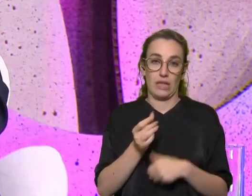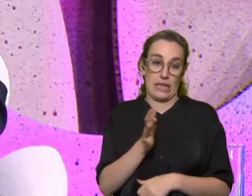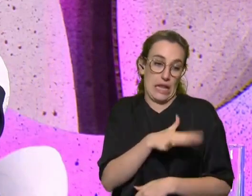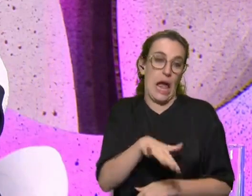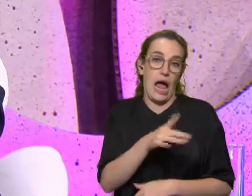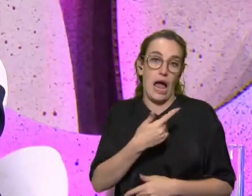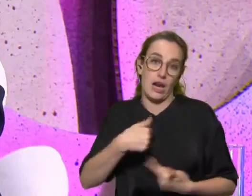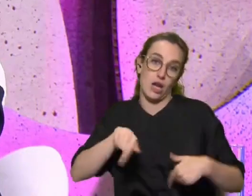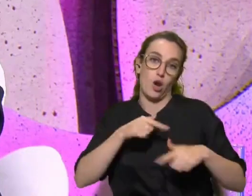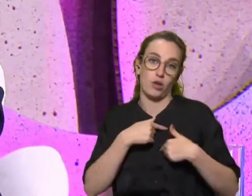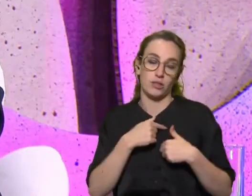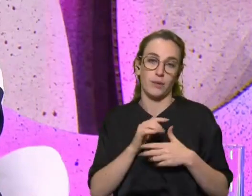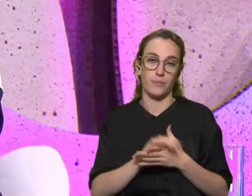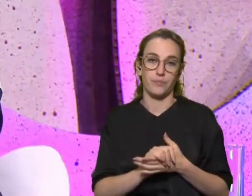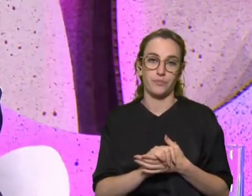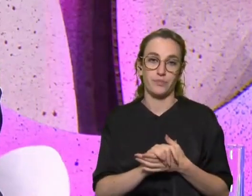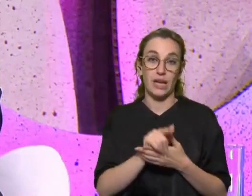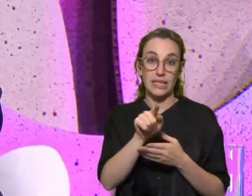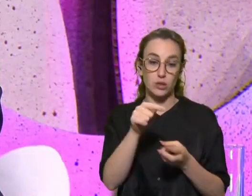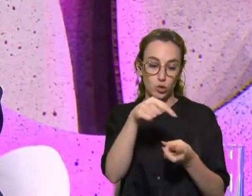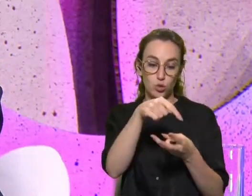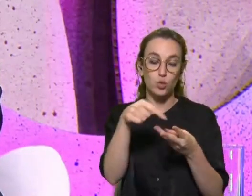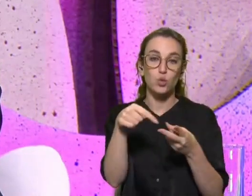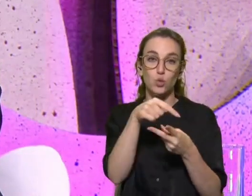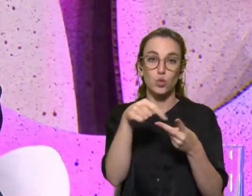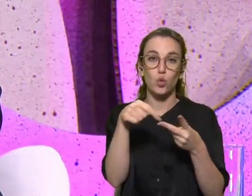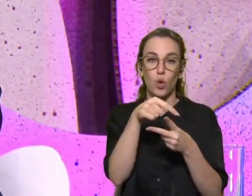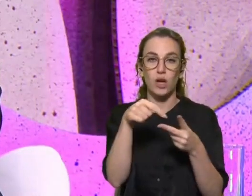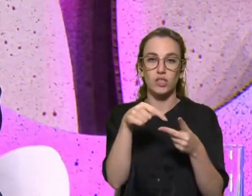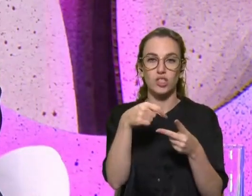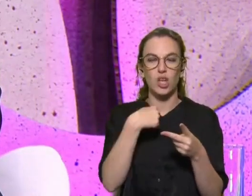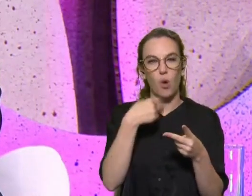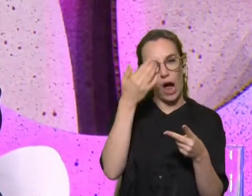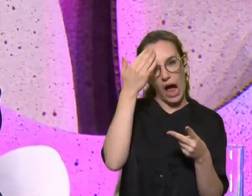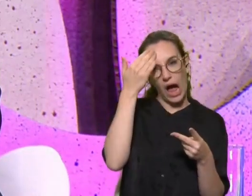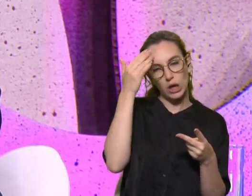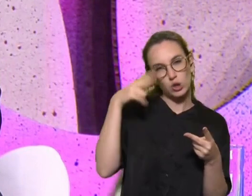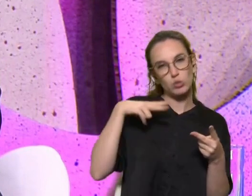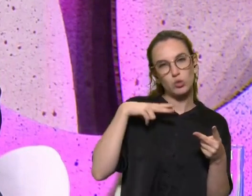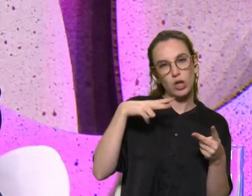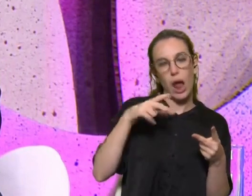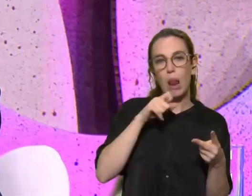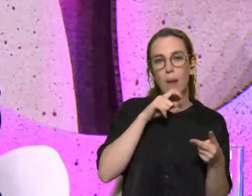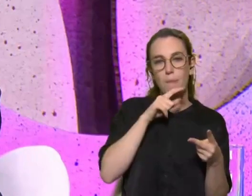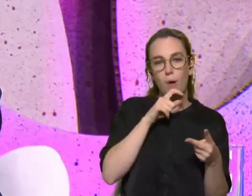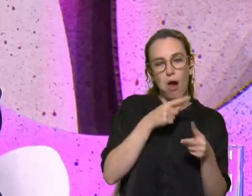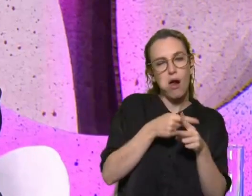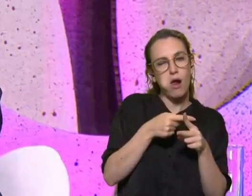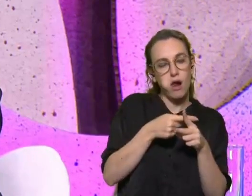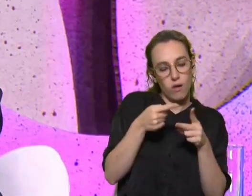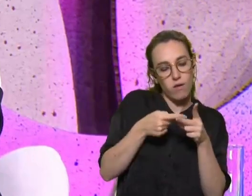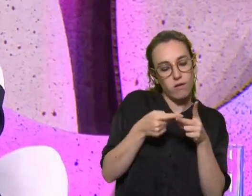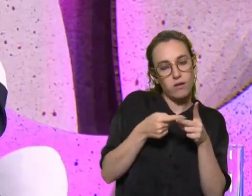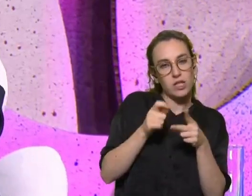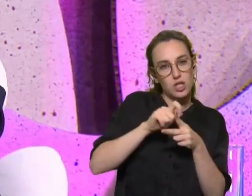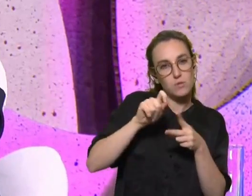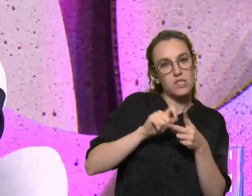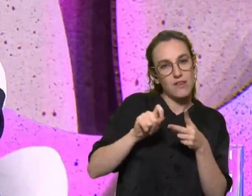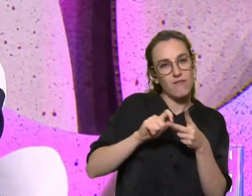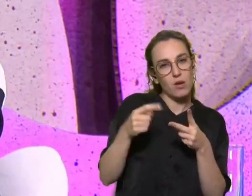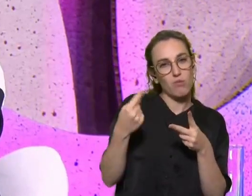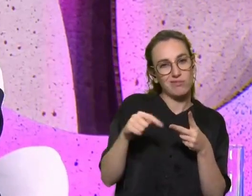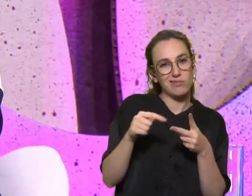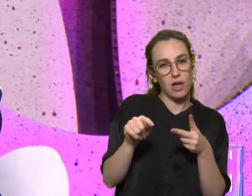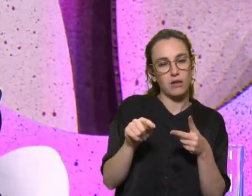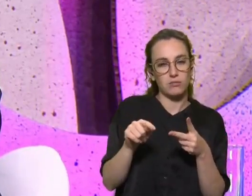our space. And so these are two areas where Portugal can have a certain